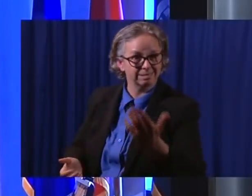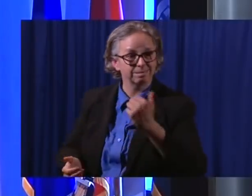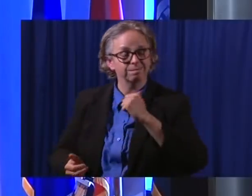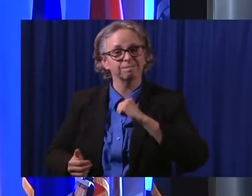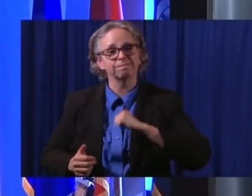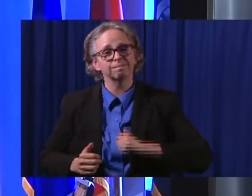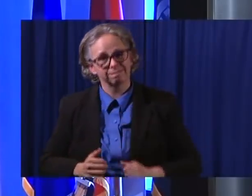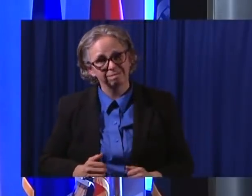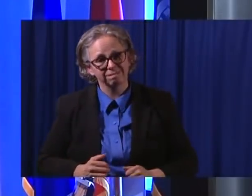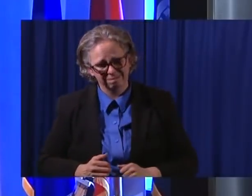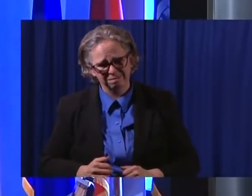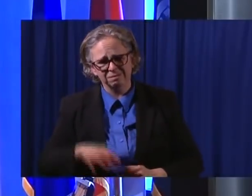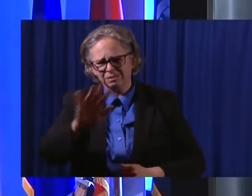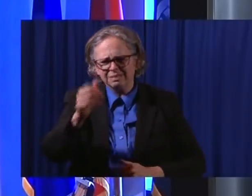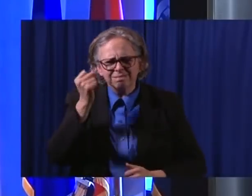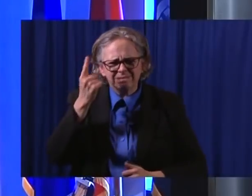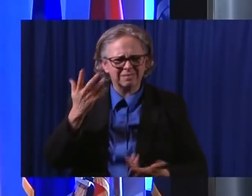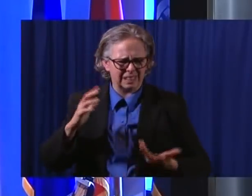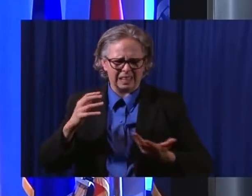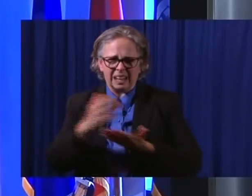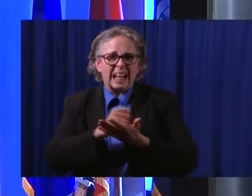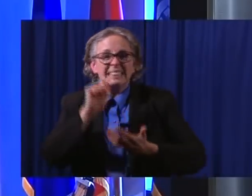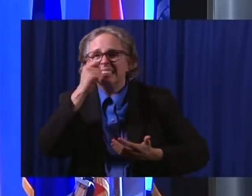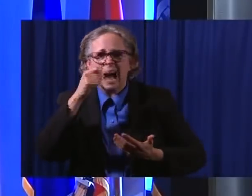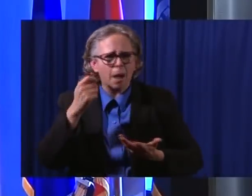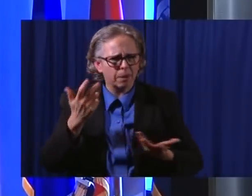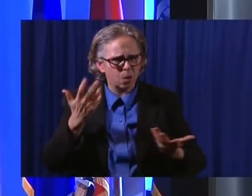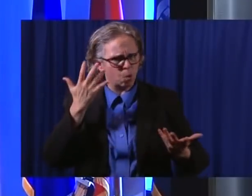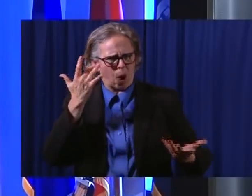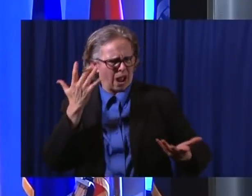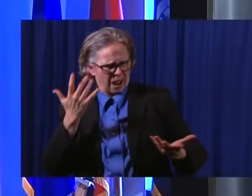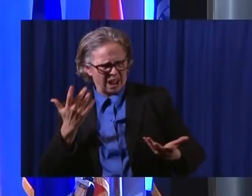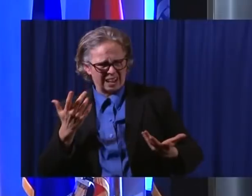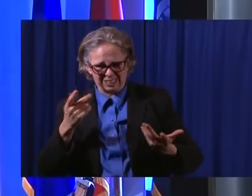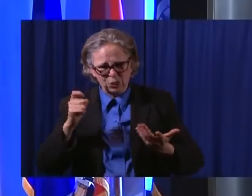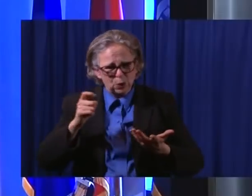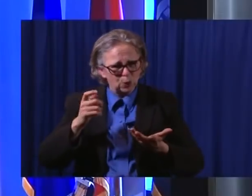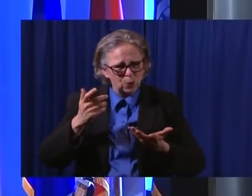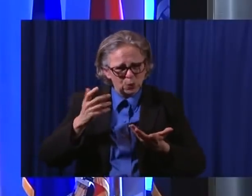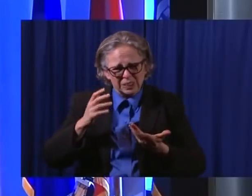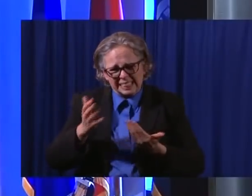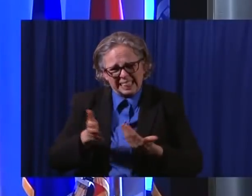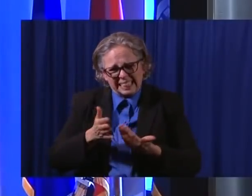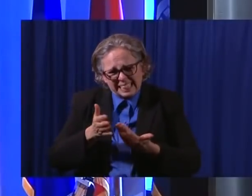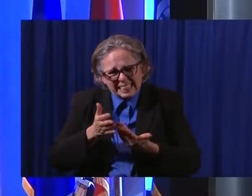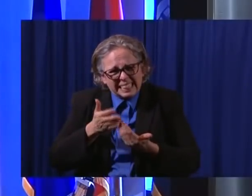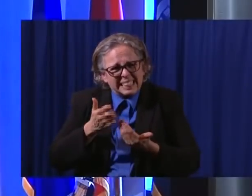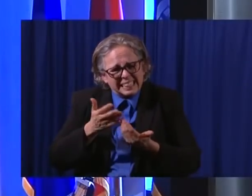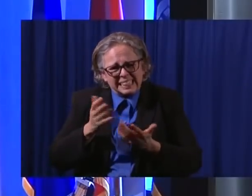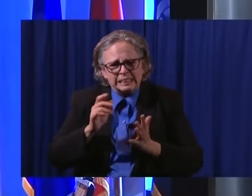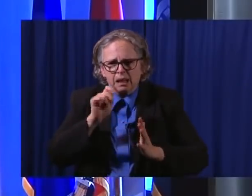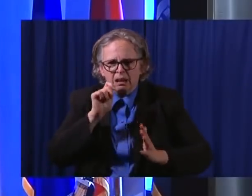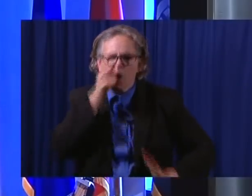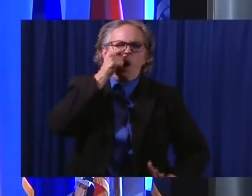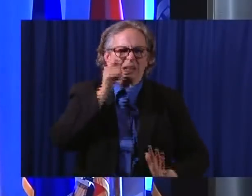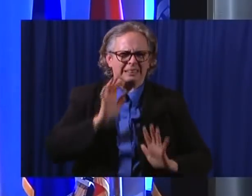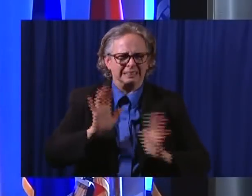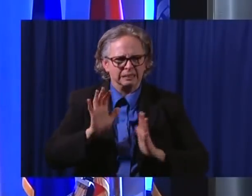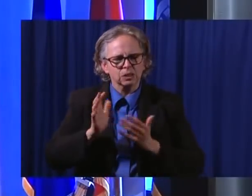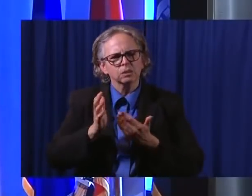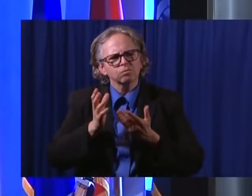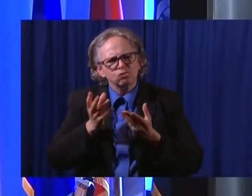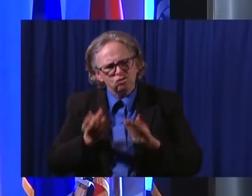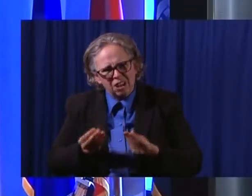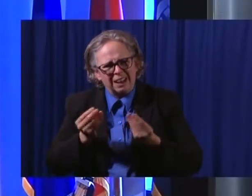least invasive way possible. Sometimes that's difficult, but this is complex. There are lots of different samples out there.